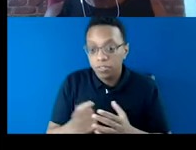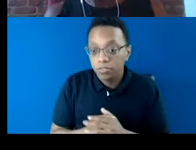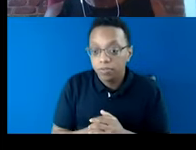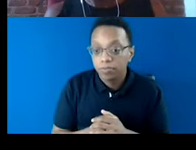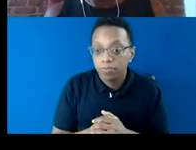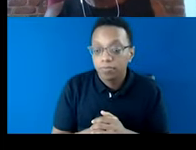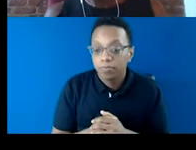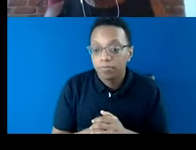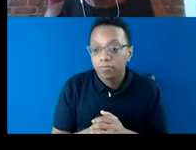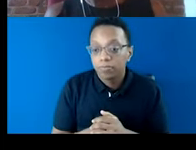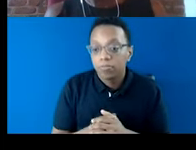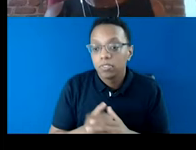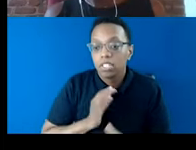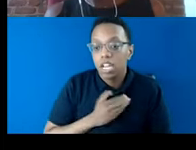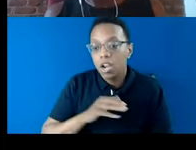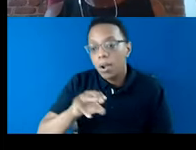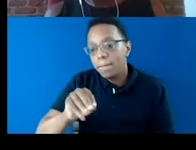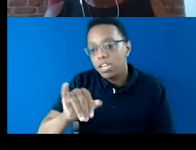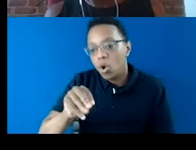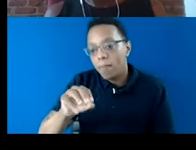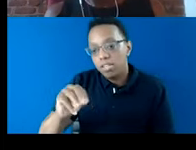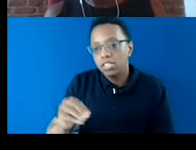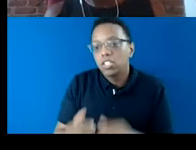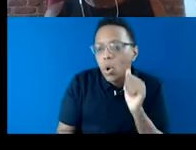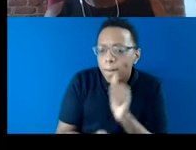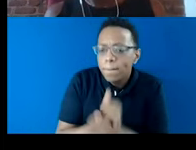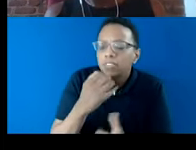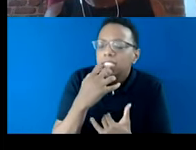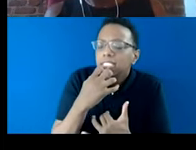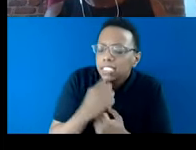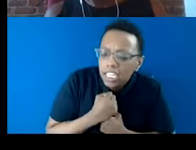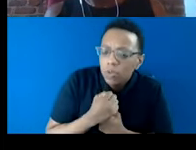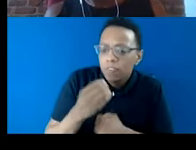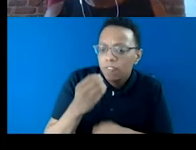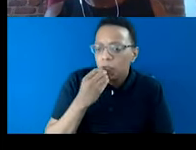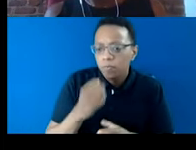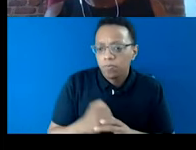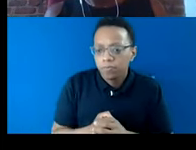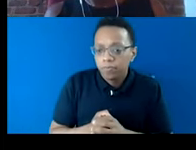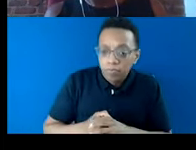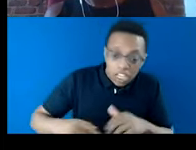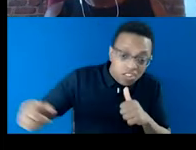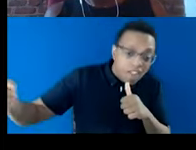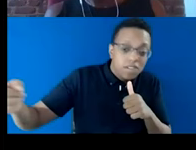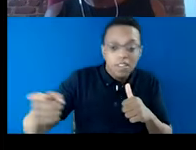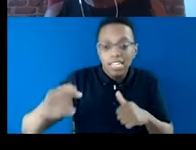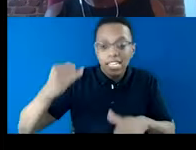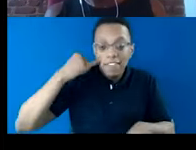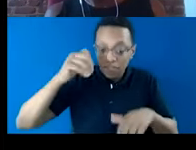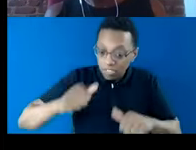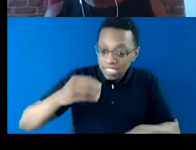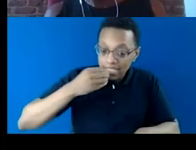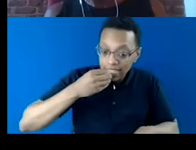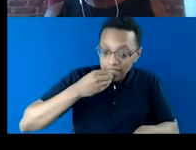rice, our manomen, is our most sacred food. It is a food that is first food given to a child when they can eat solid. It is